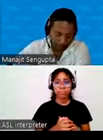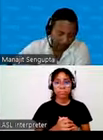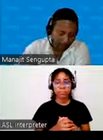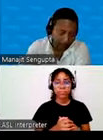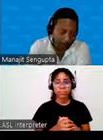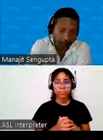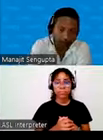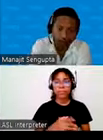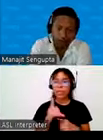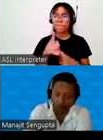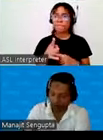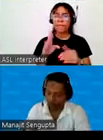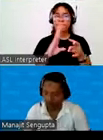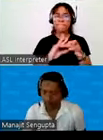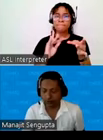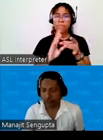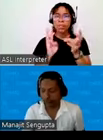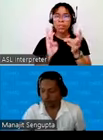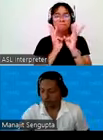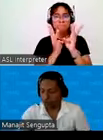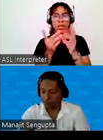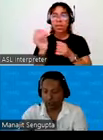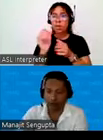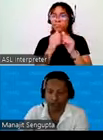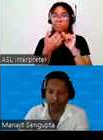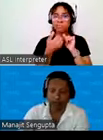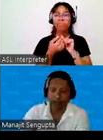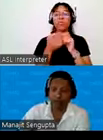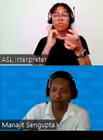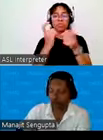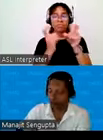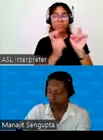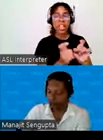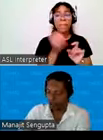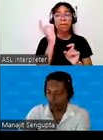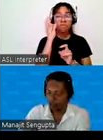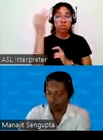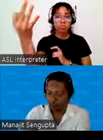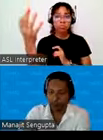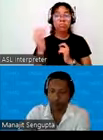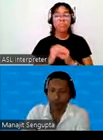the climate and how things would change looking out in the future.